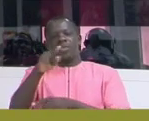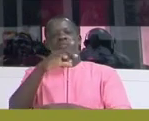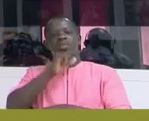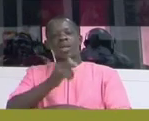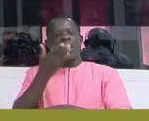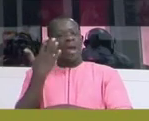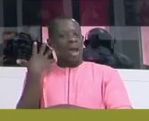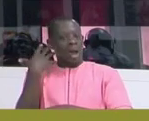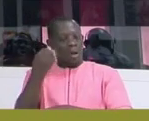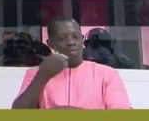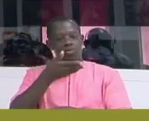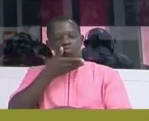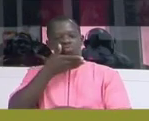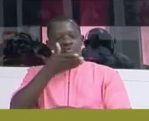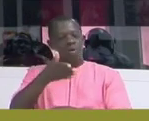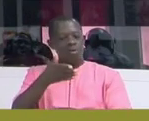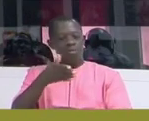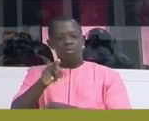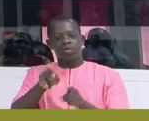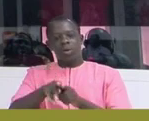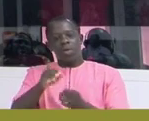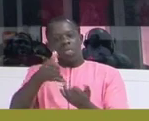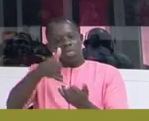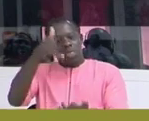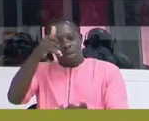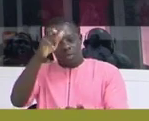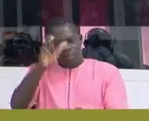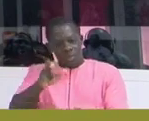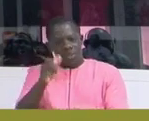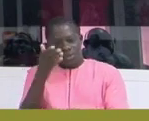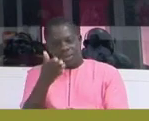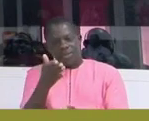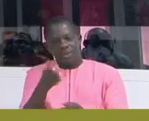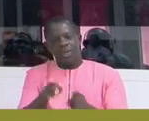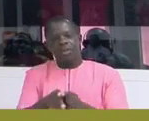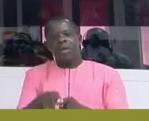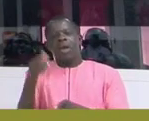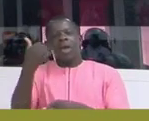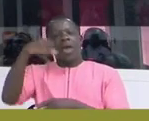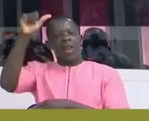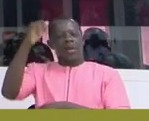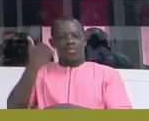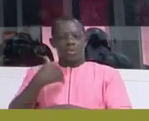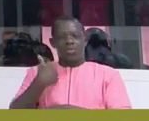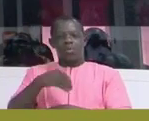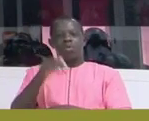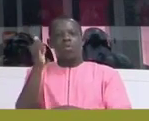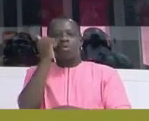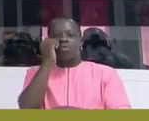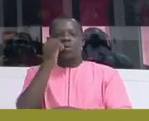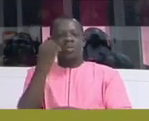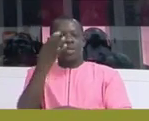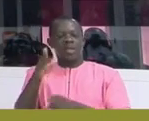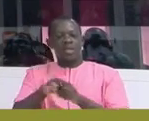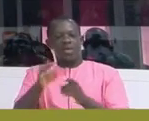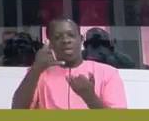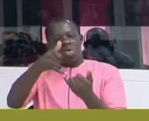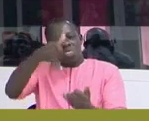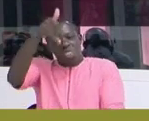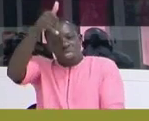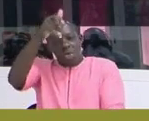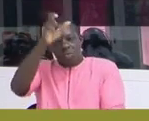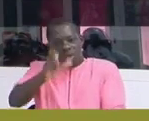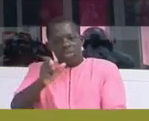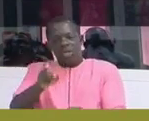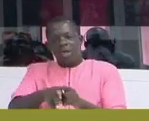I said to him first time but this man how little he is like this. The elders used to say that as a